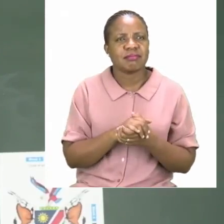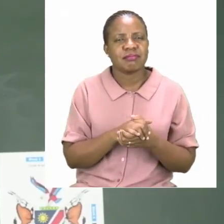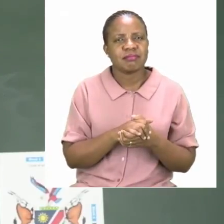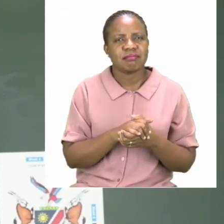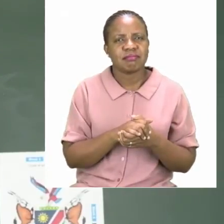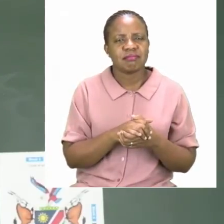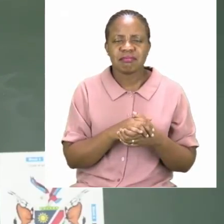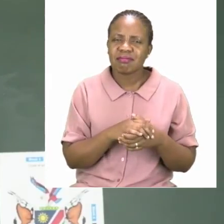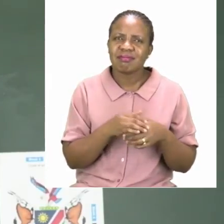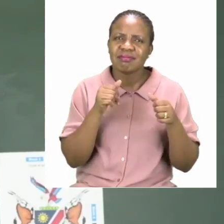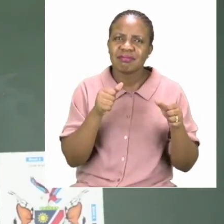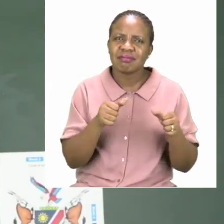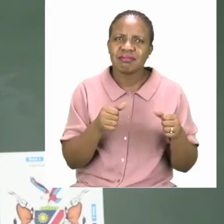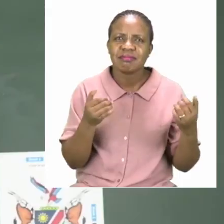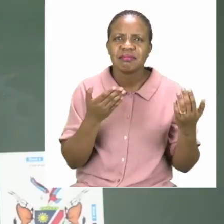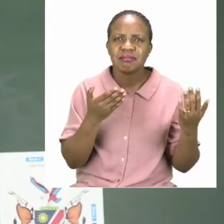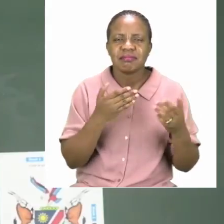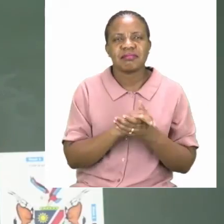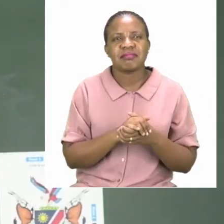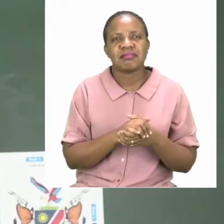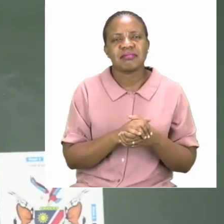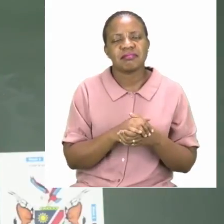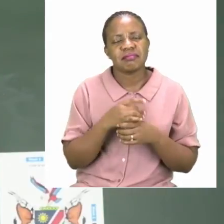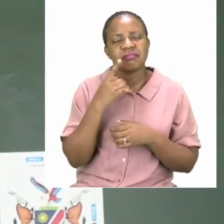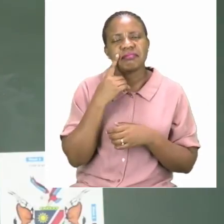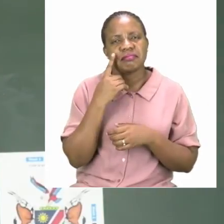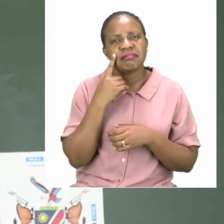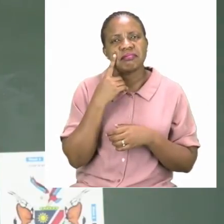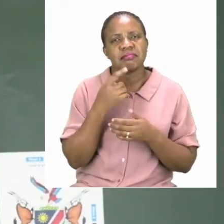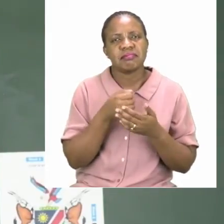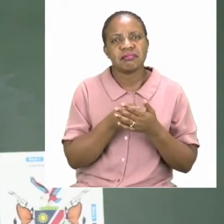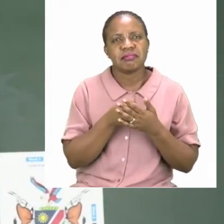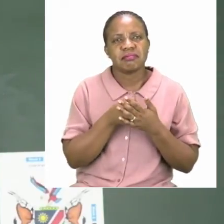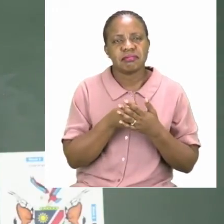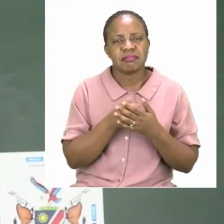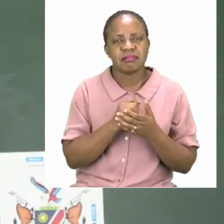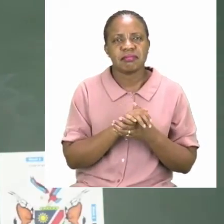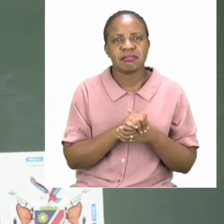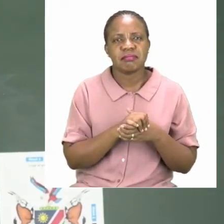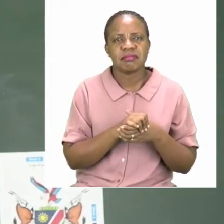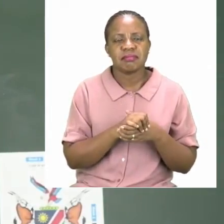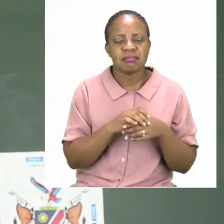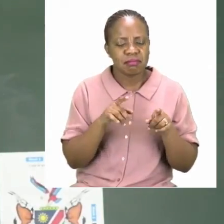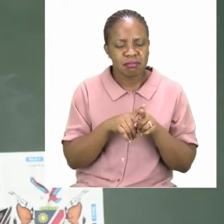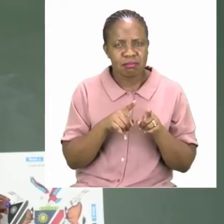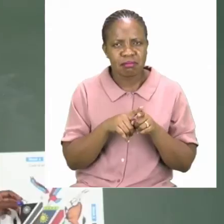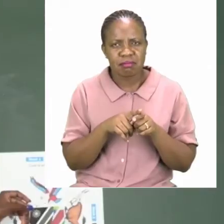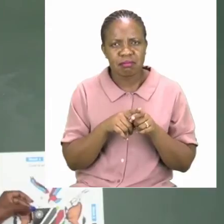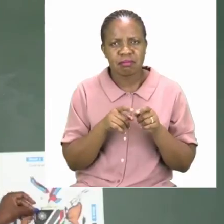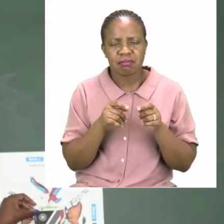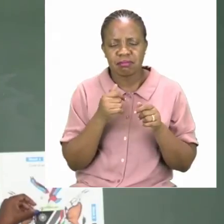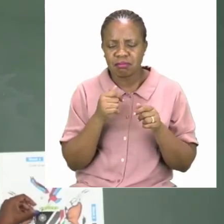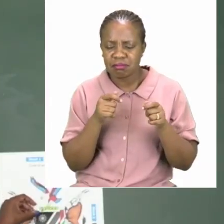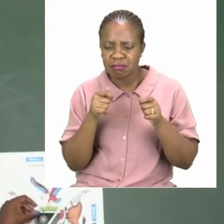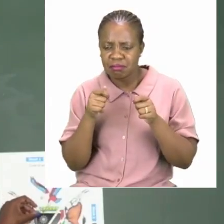paste this? Well, let's try and find out. If we go to our picture, we can